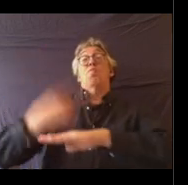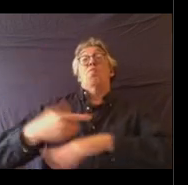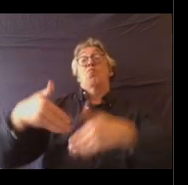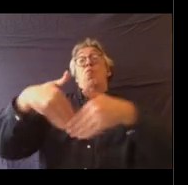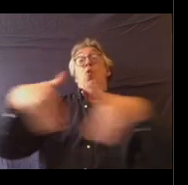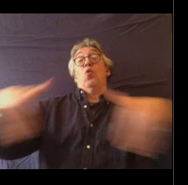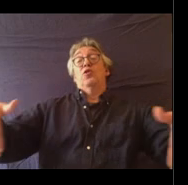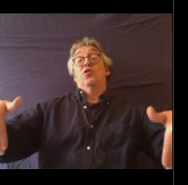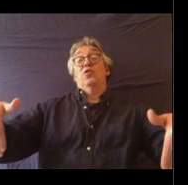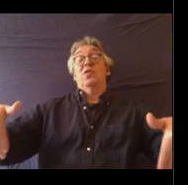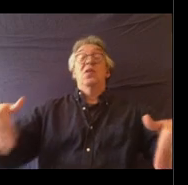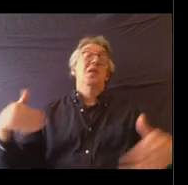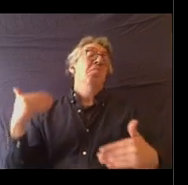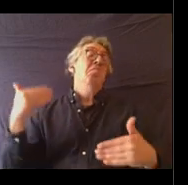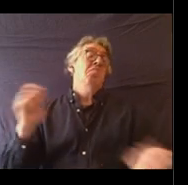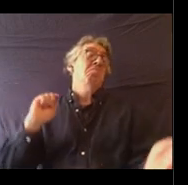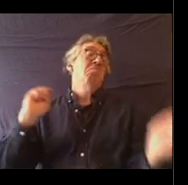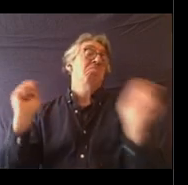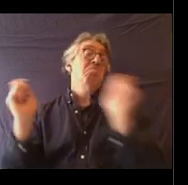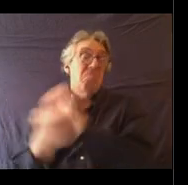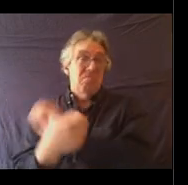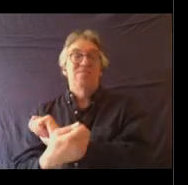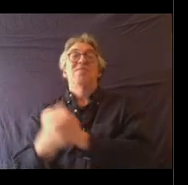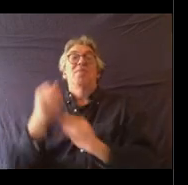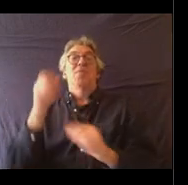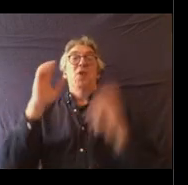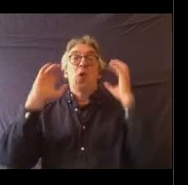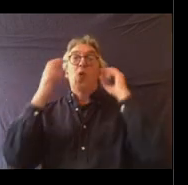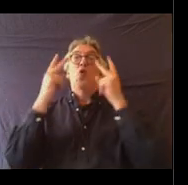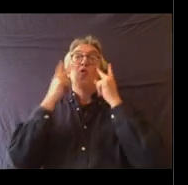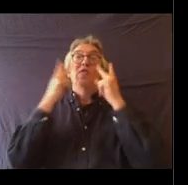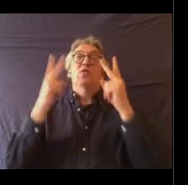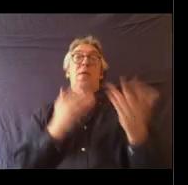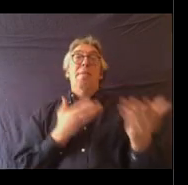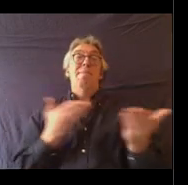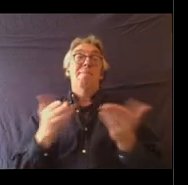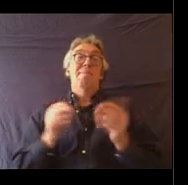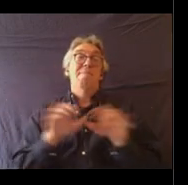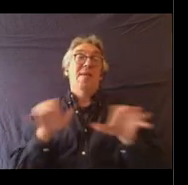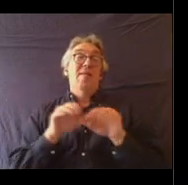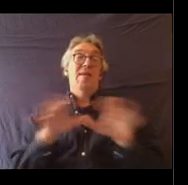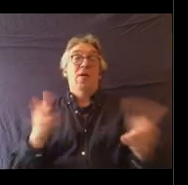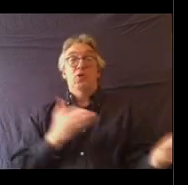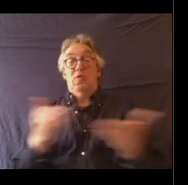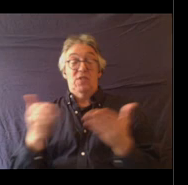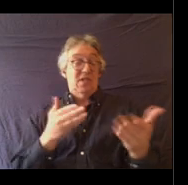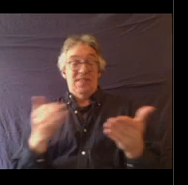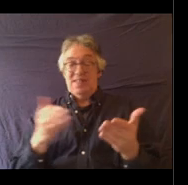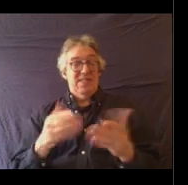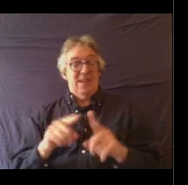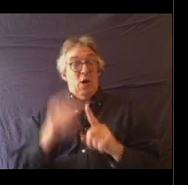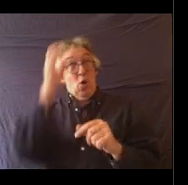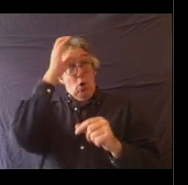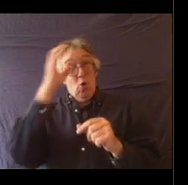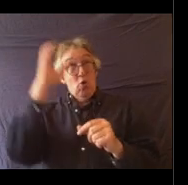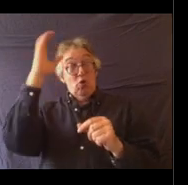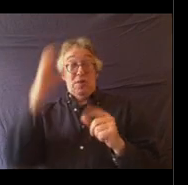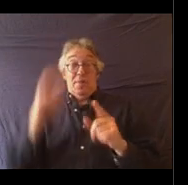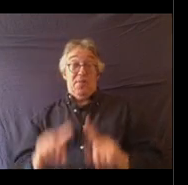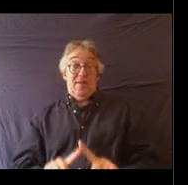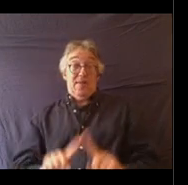and given the name Audiovisual Media Services, which is a completely different concept because